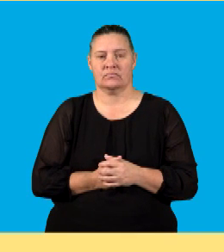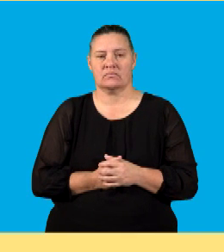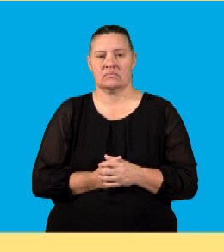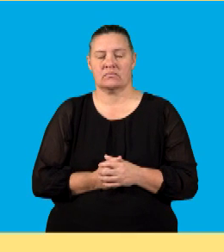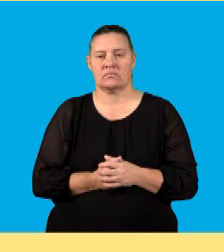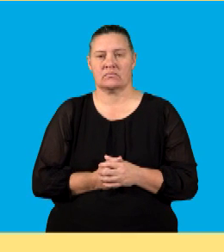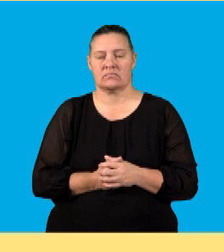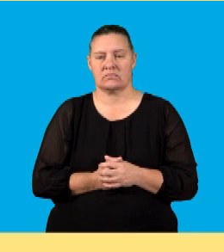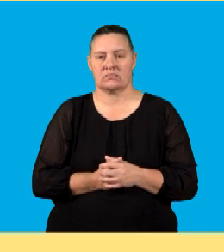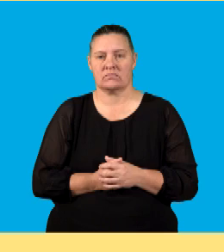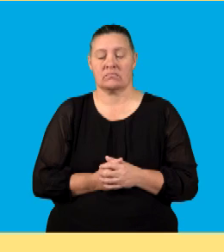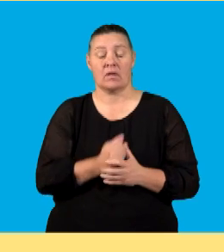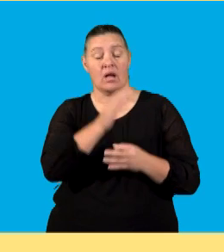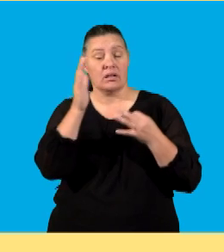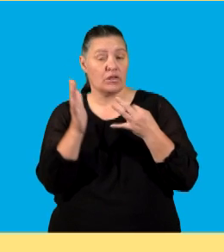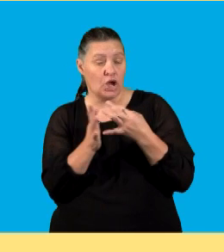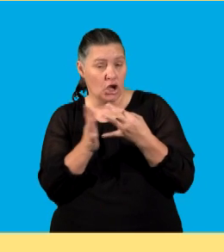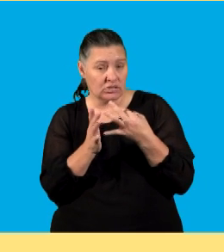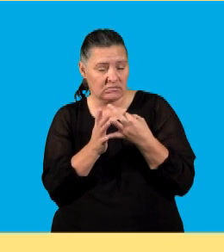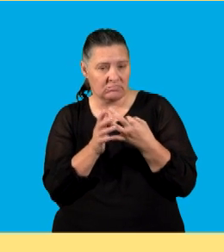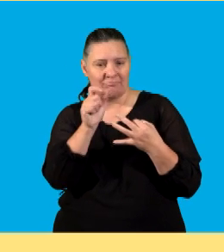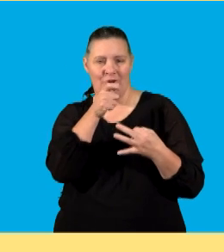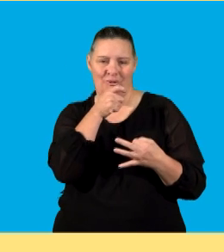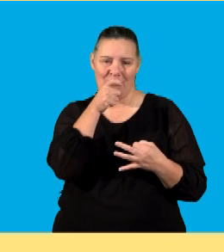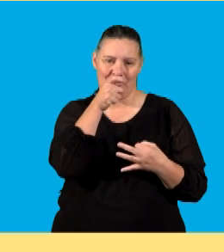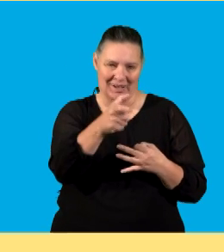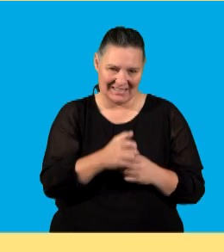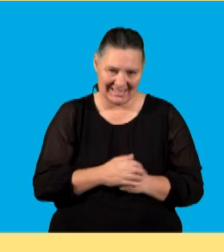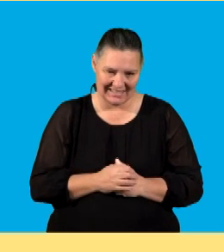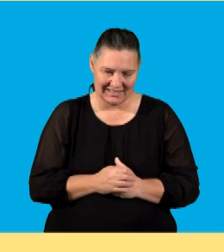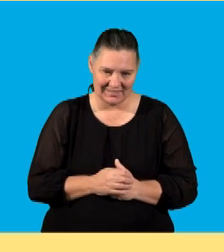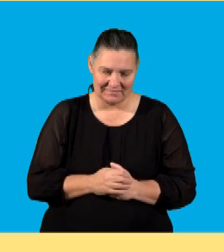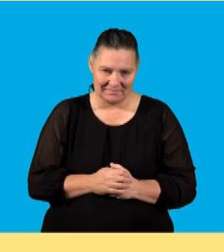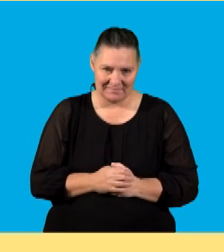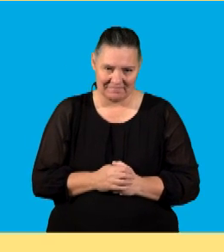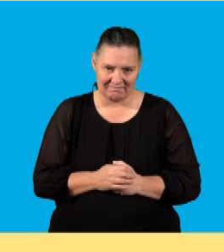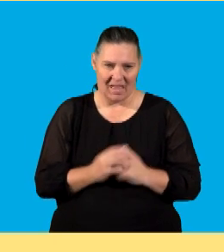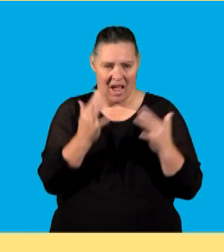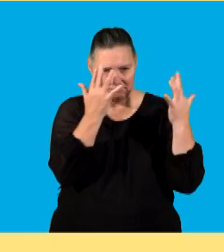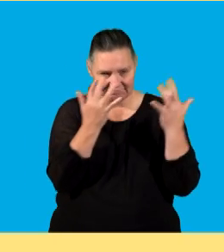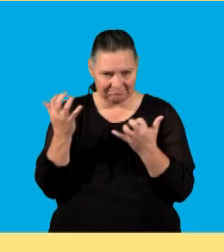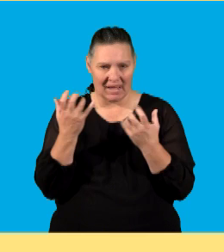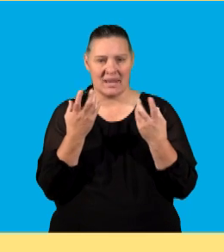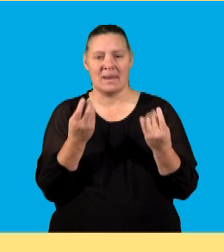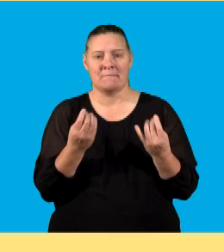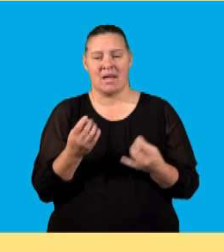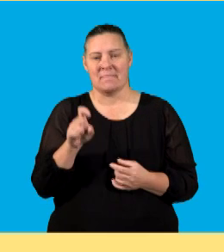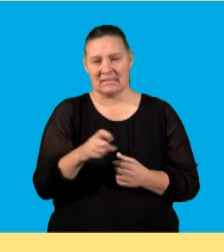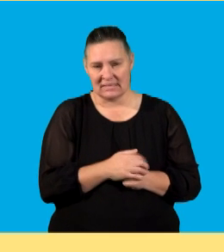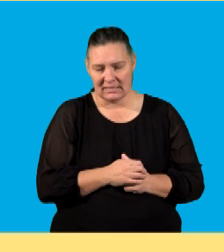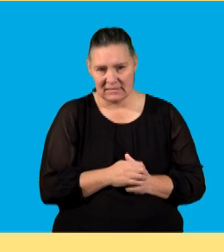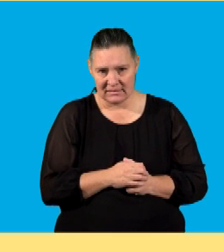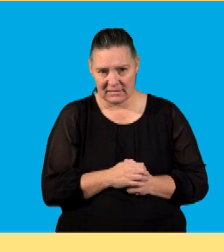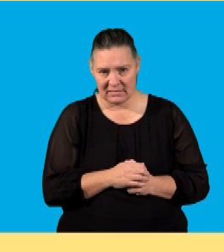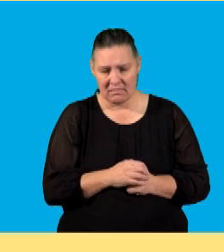a decrease? That's trend. And then thirdly, we need figures.